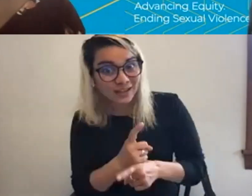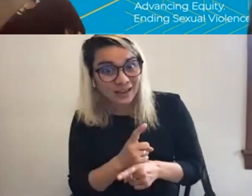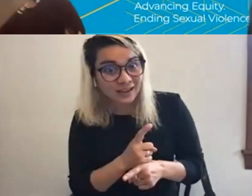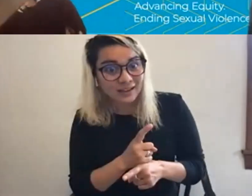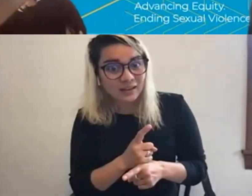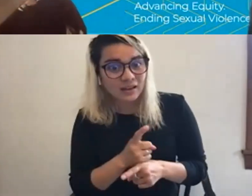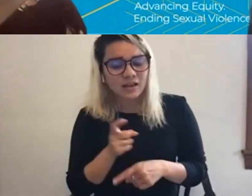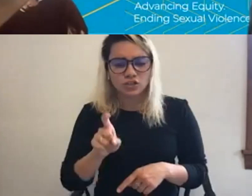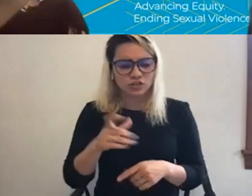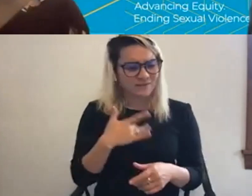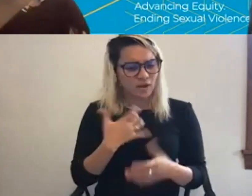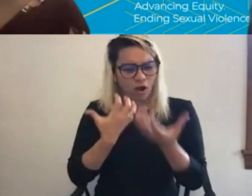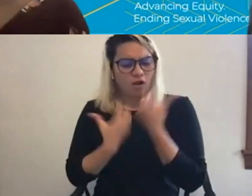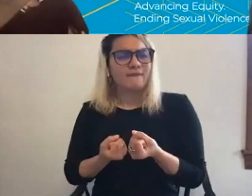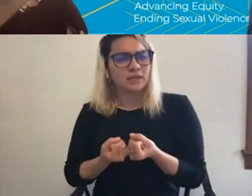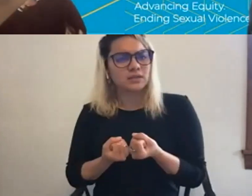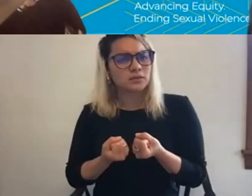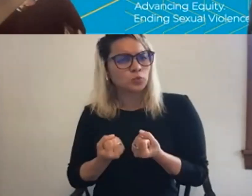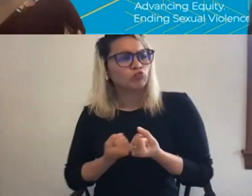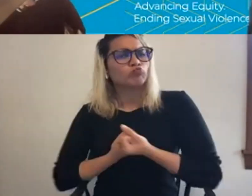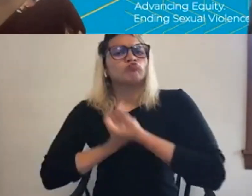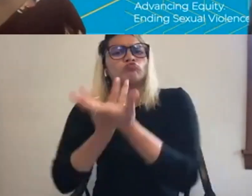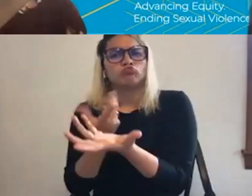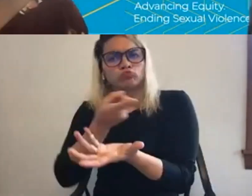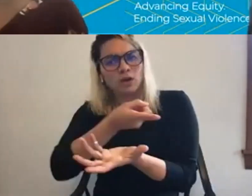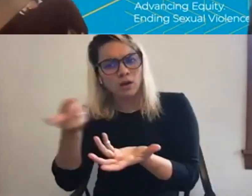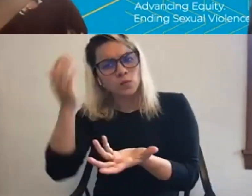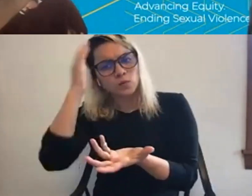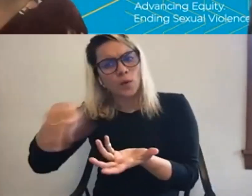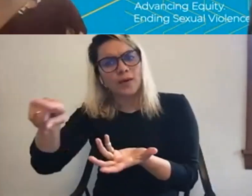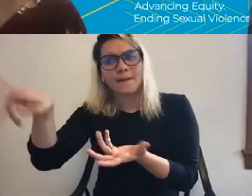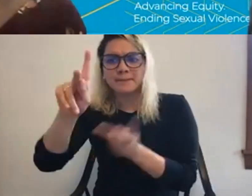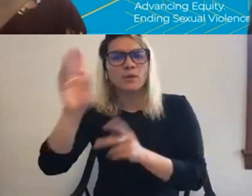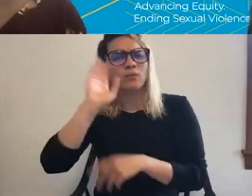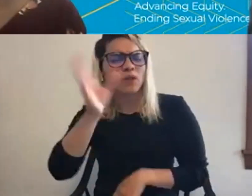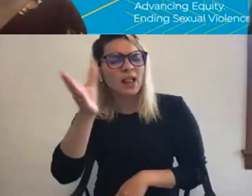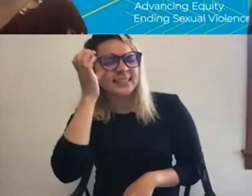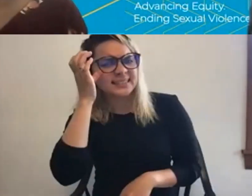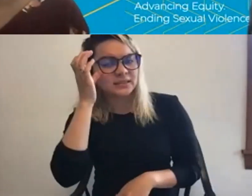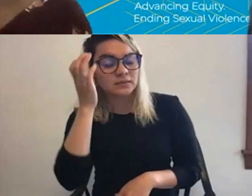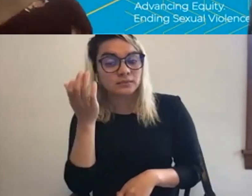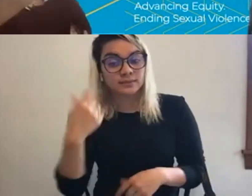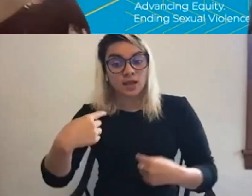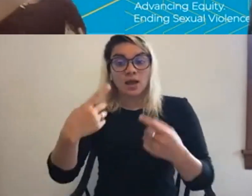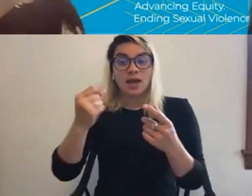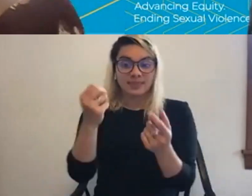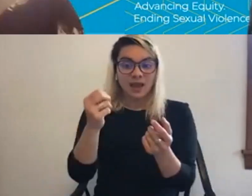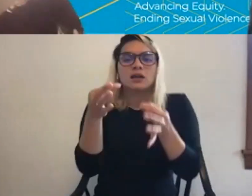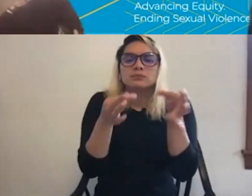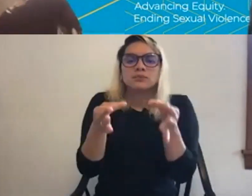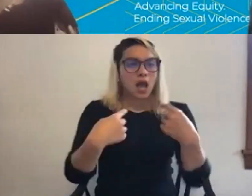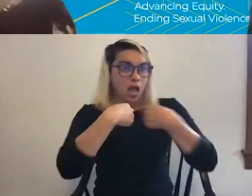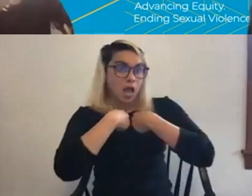heard. And that that you experienced something where that did not happen. And then you get to